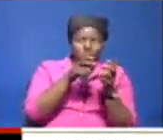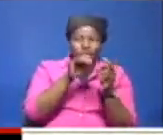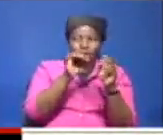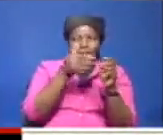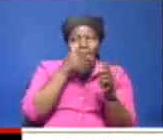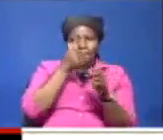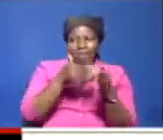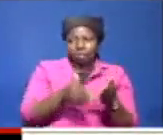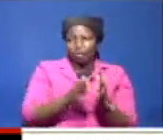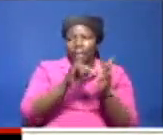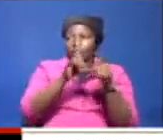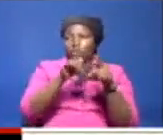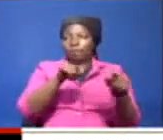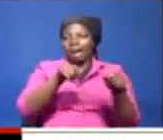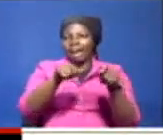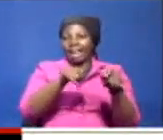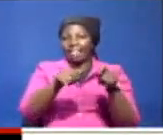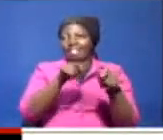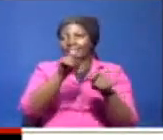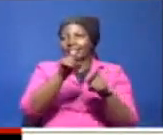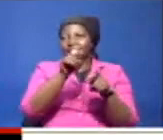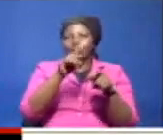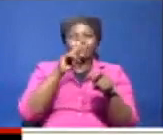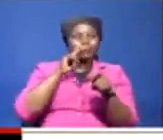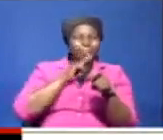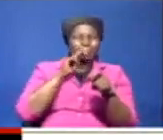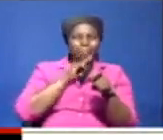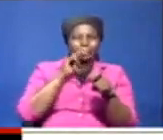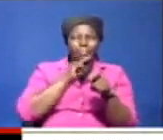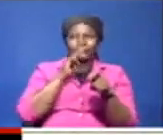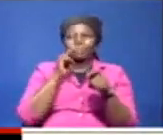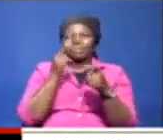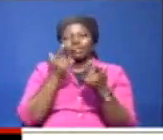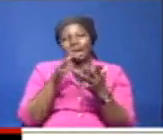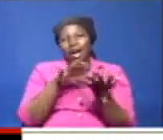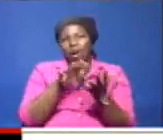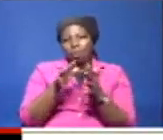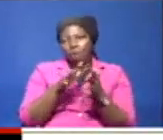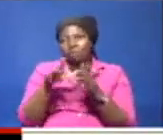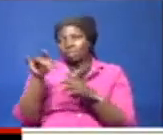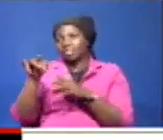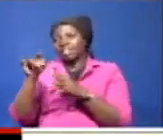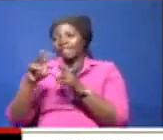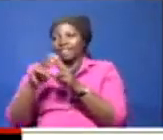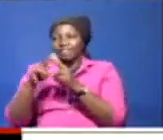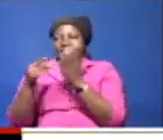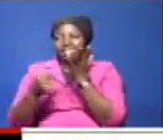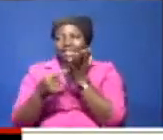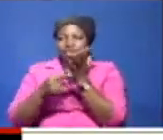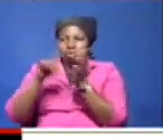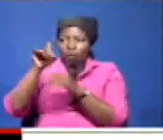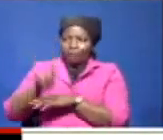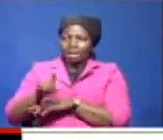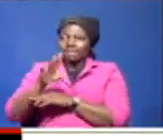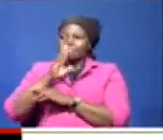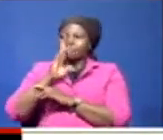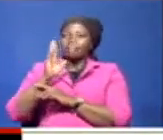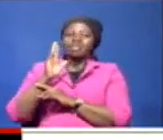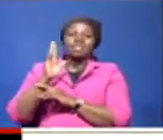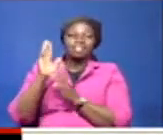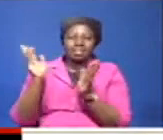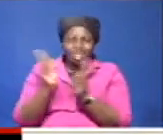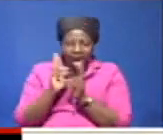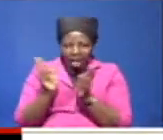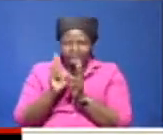as crazy as this? This is definitely a navigator's event, very technical. You have to be on top of everything. You have to be on top